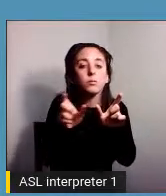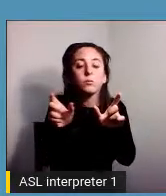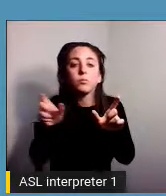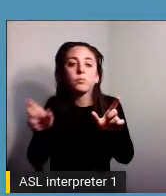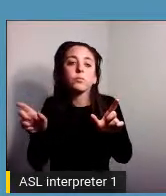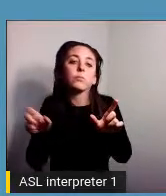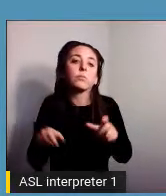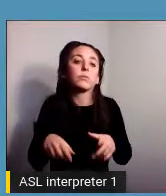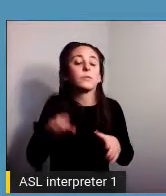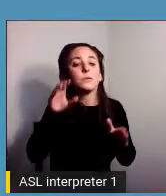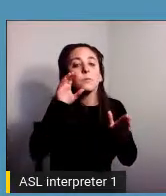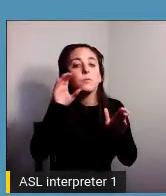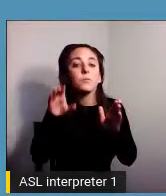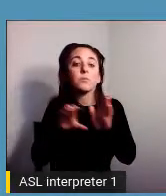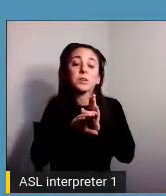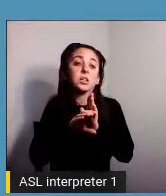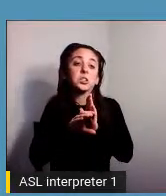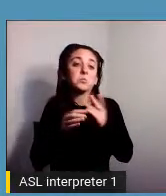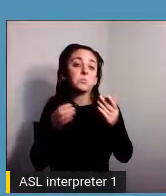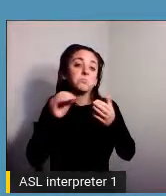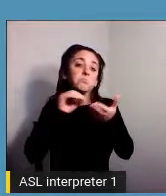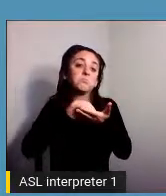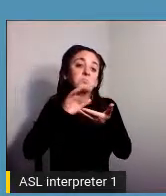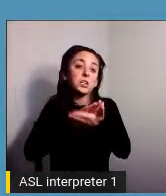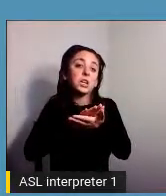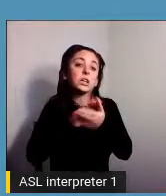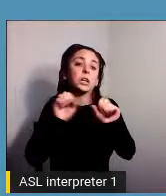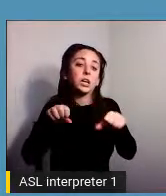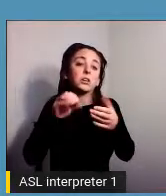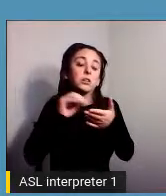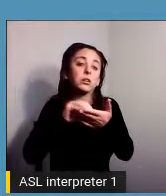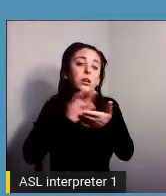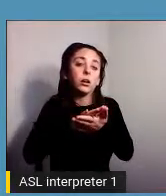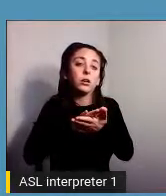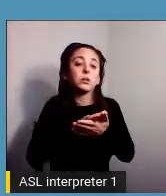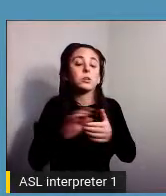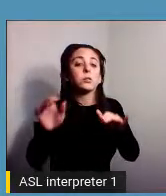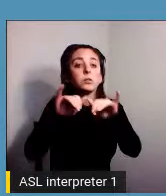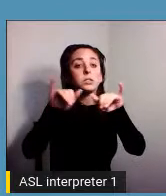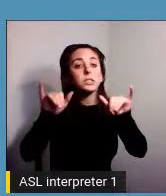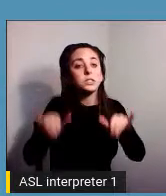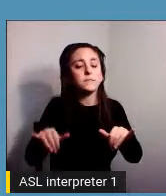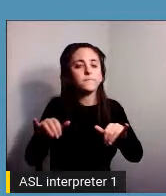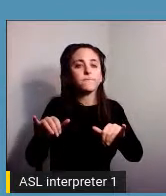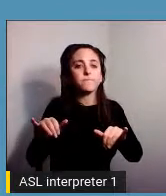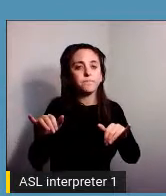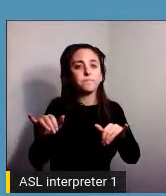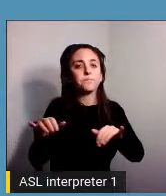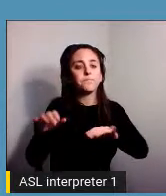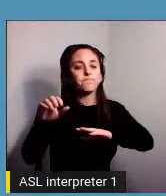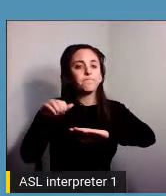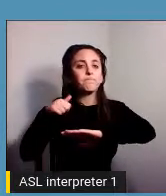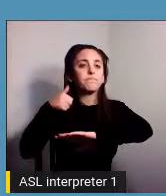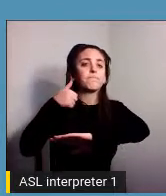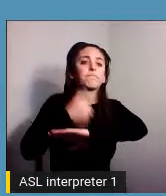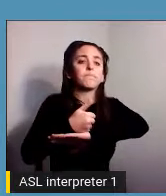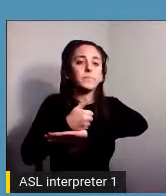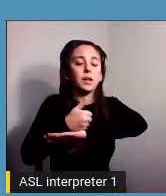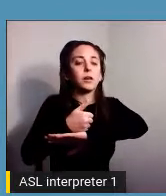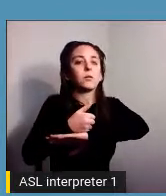or just images that document something. So the system itself is really set up around the idea of photo